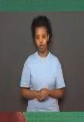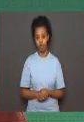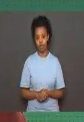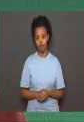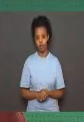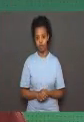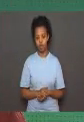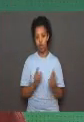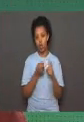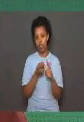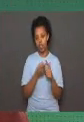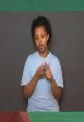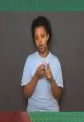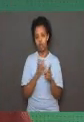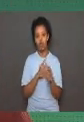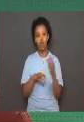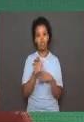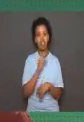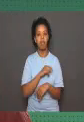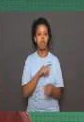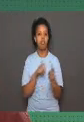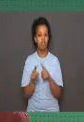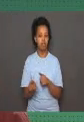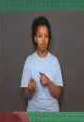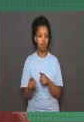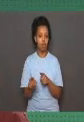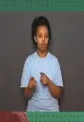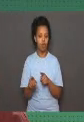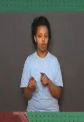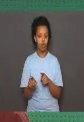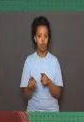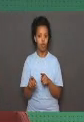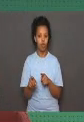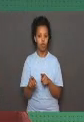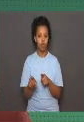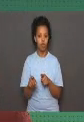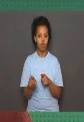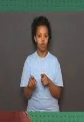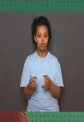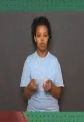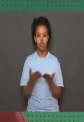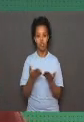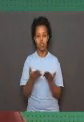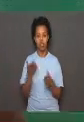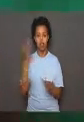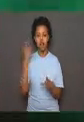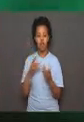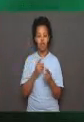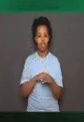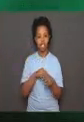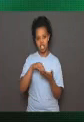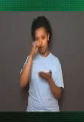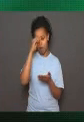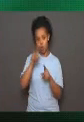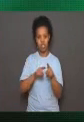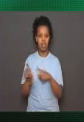The second innate behavior is one that is already familiar from our last lesson.